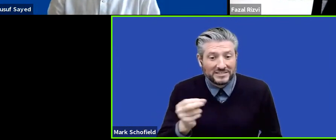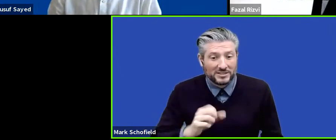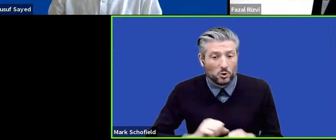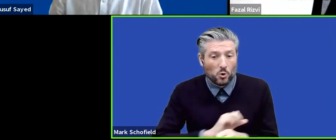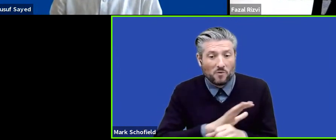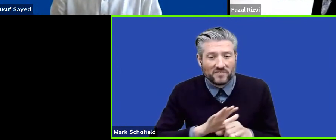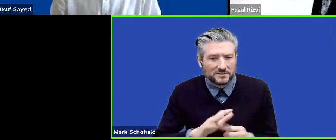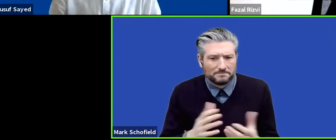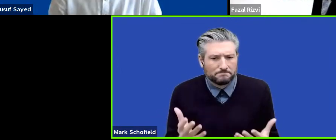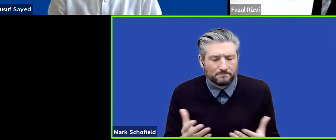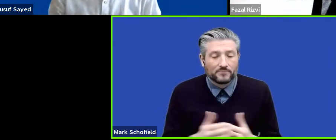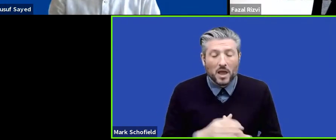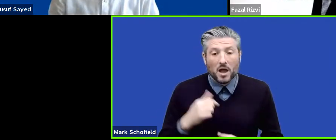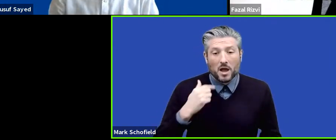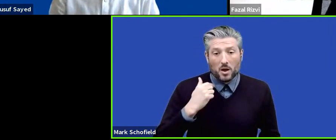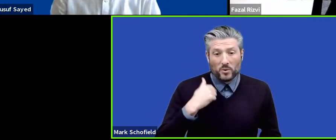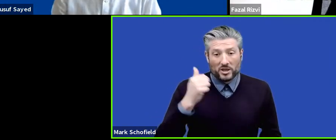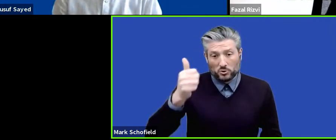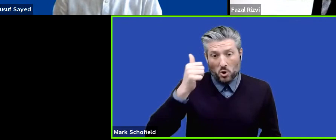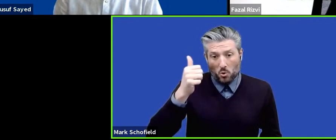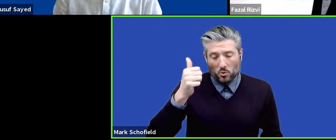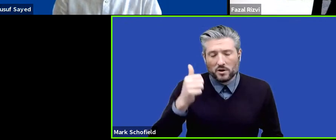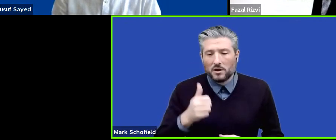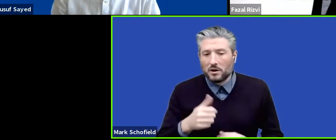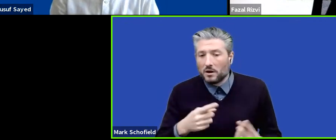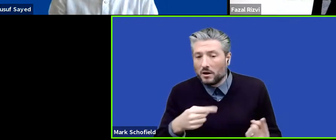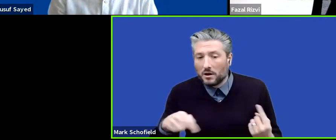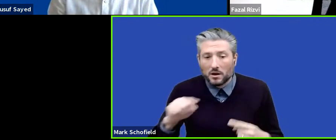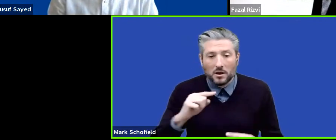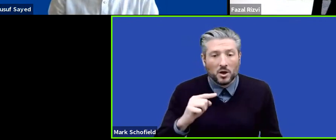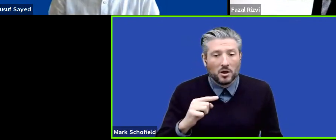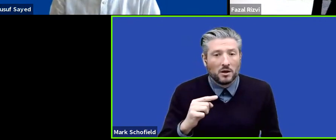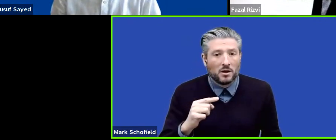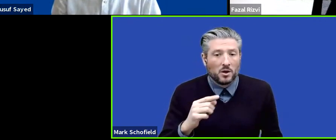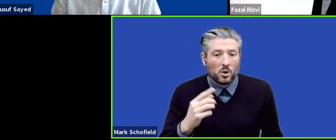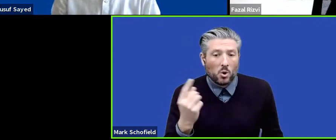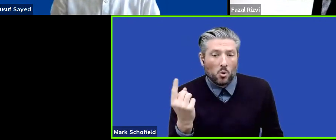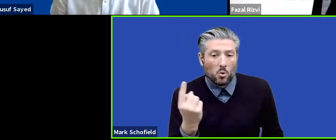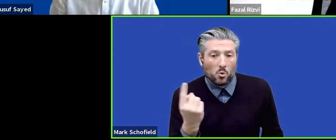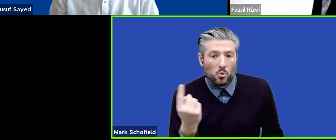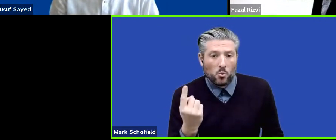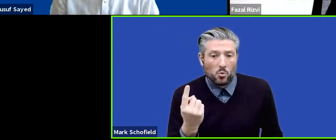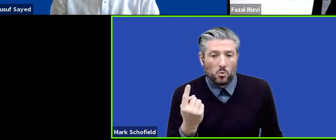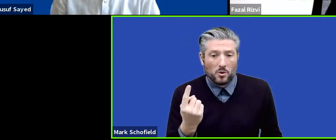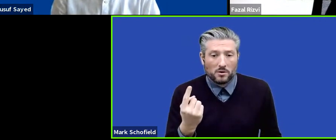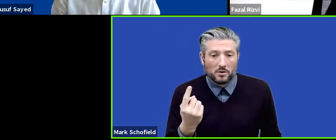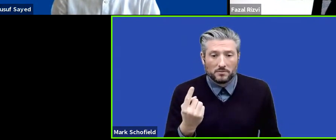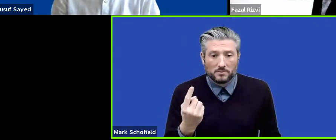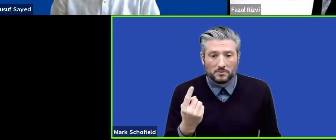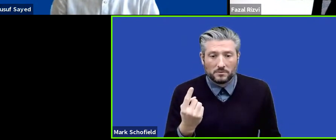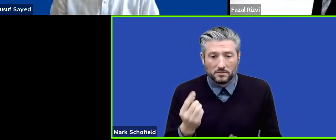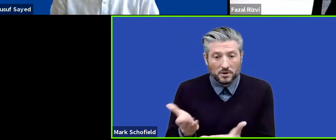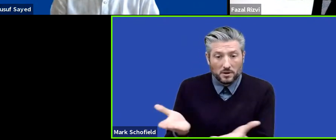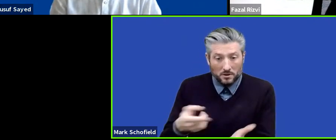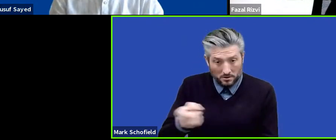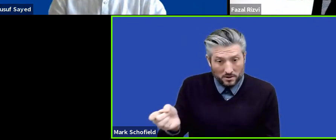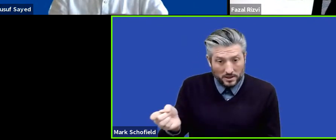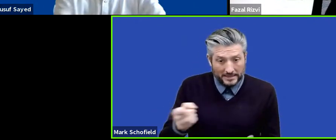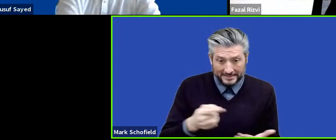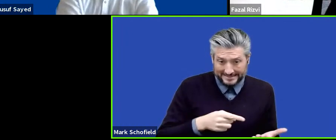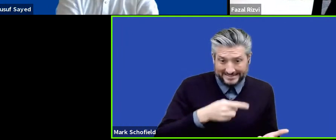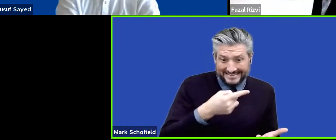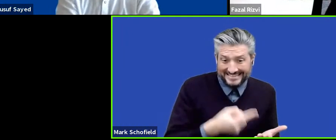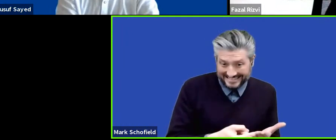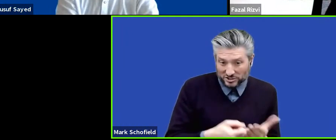that the voices of those for whom decisions are often made have been least